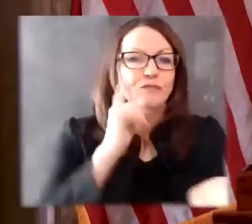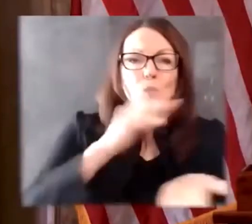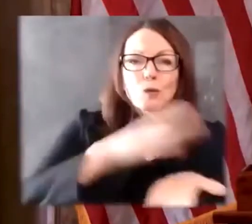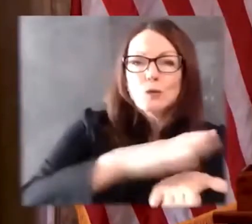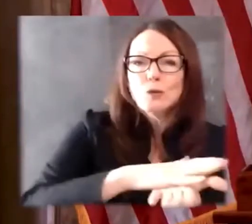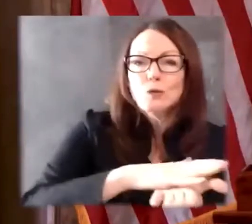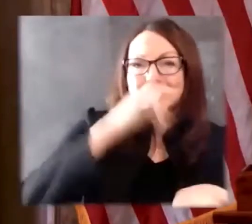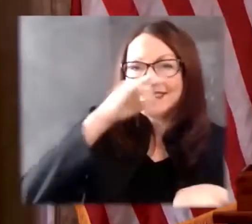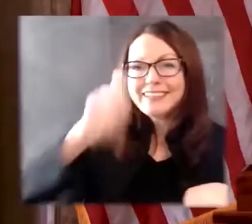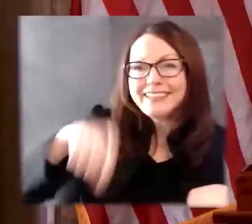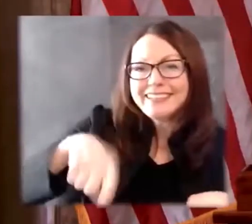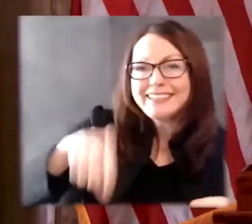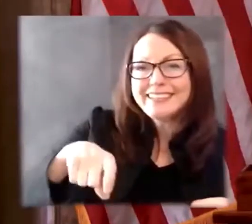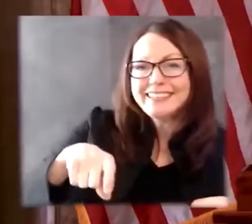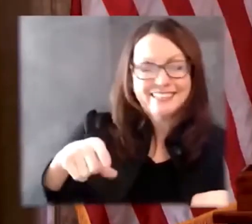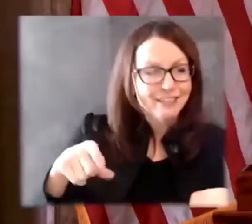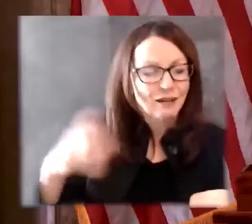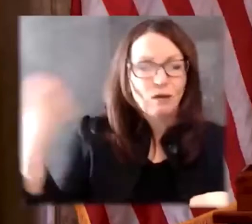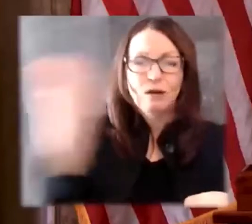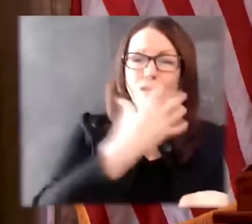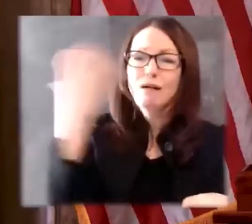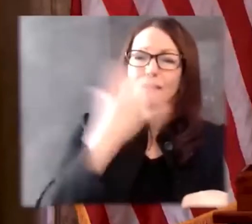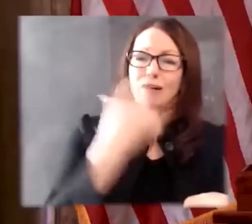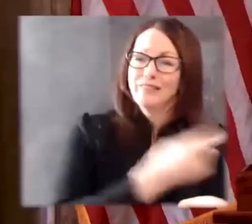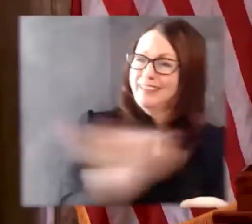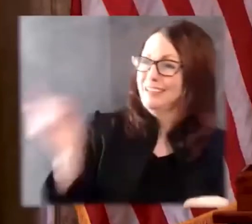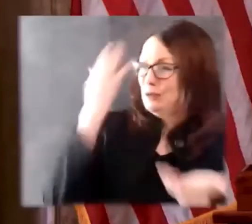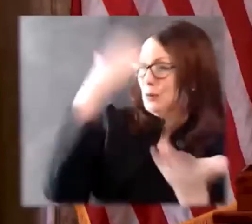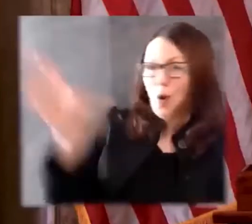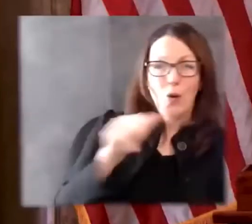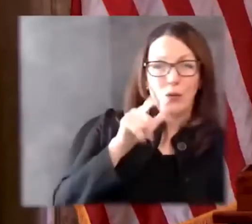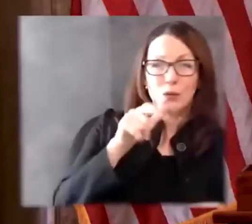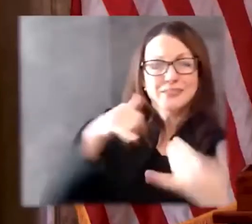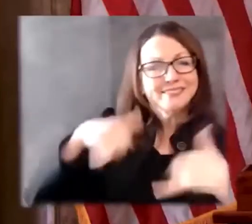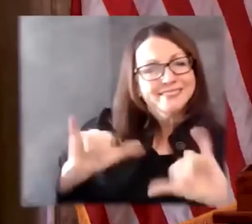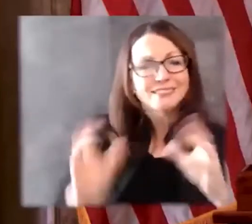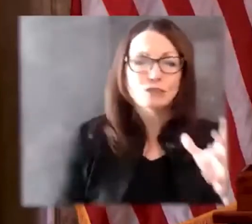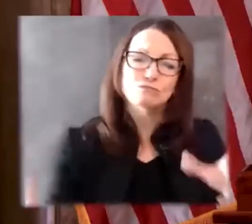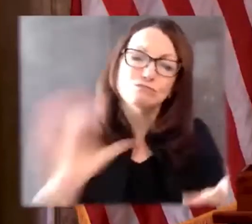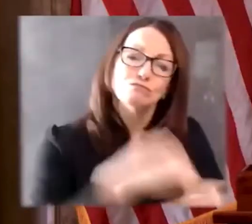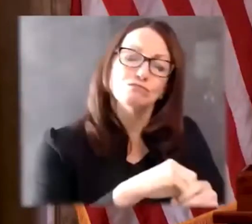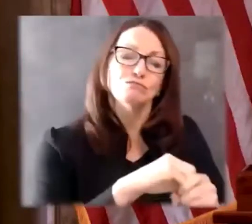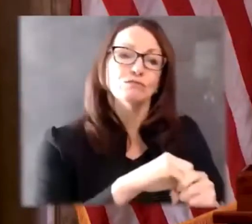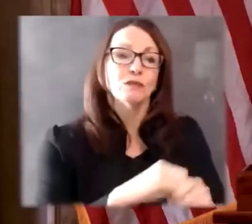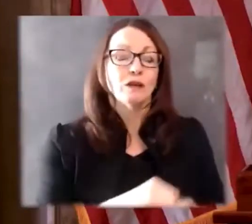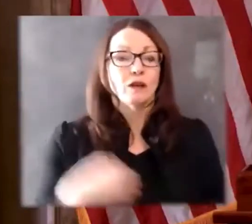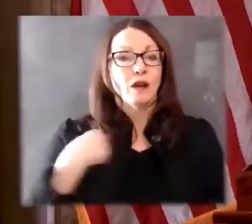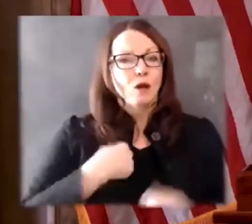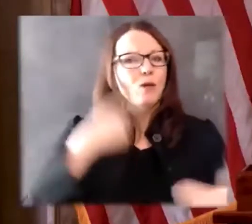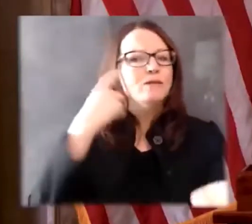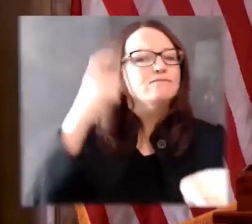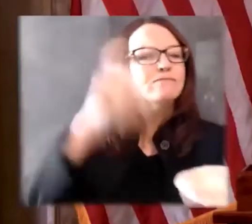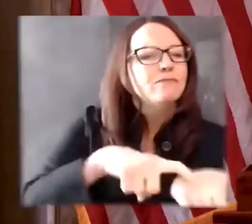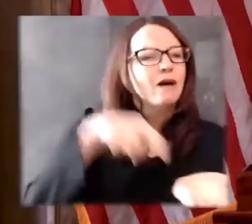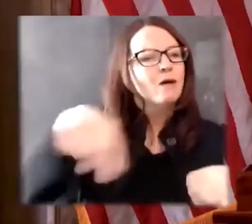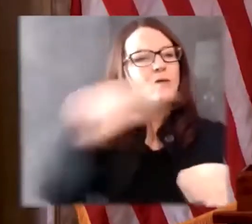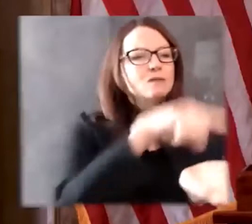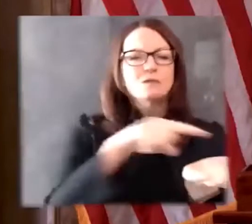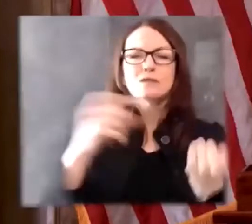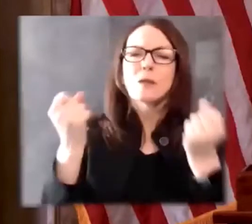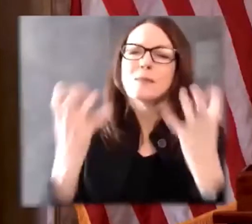own. We found resolve in the voices of thousands, marching and echoing the call and repeat